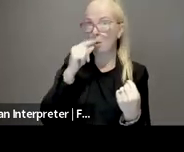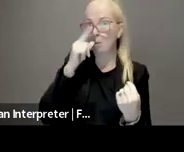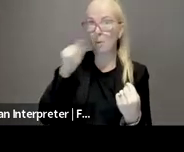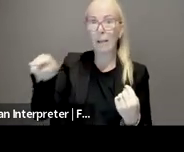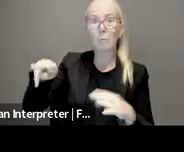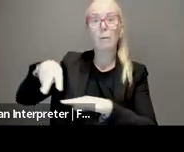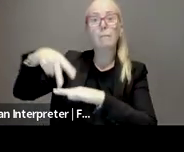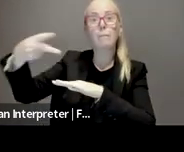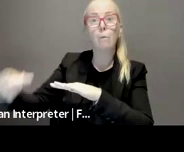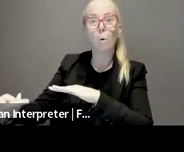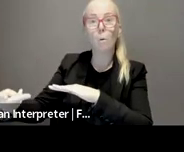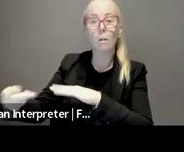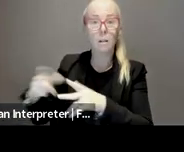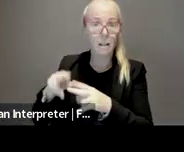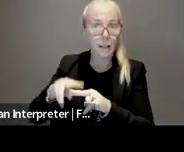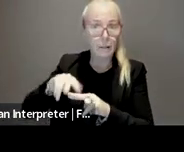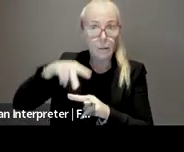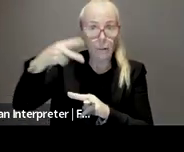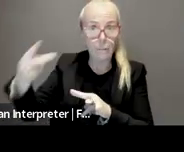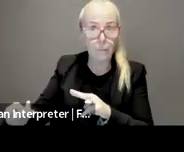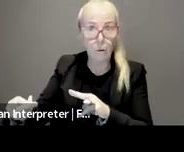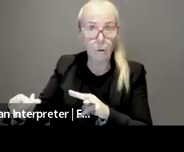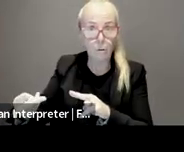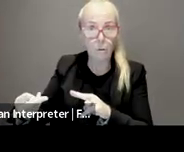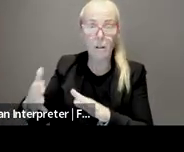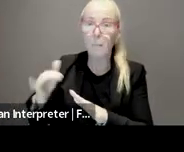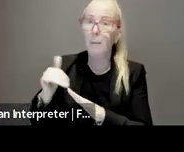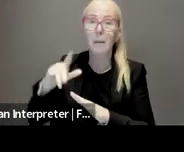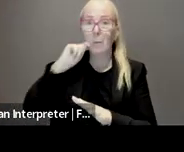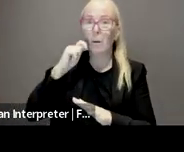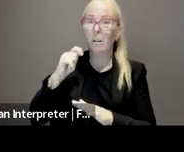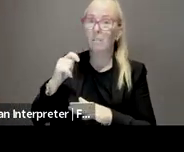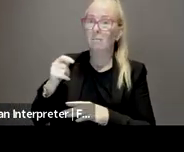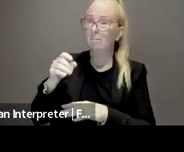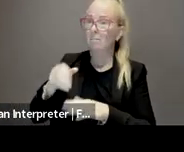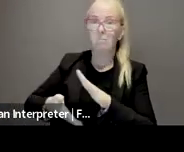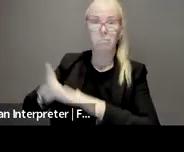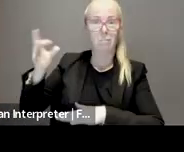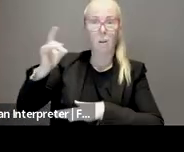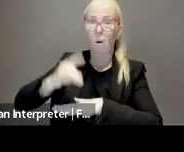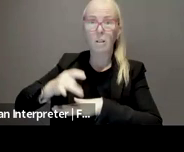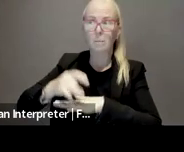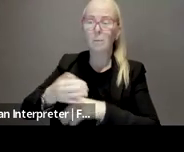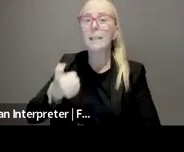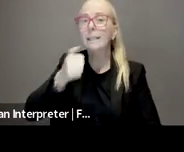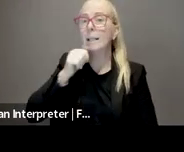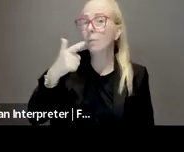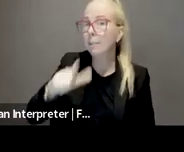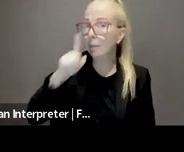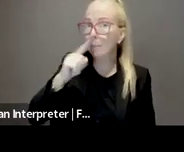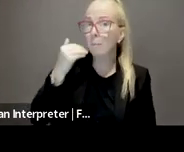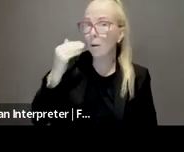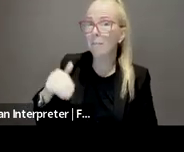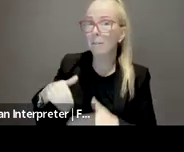he could be one of the 670 people in Australia hospitalized every day as a result of a fall, or, unthinkably, one of